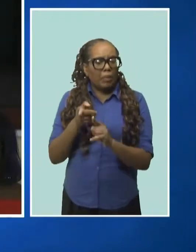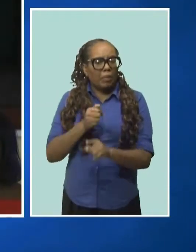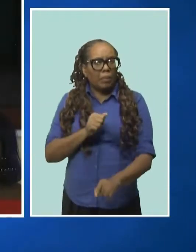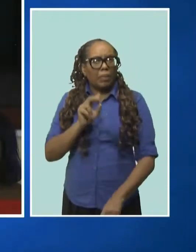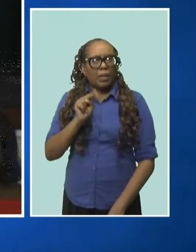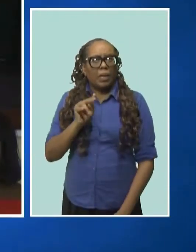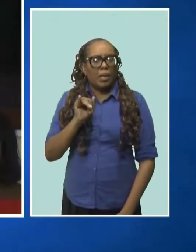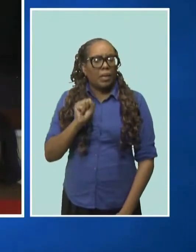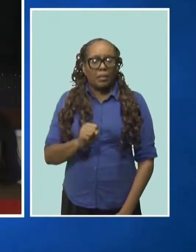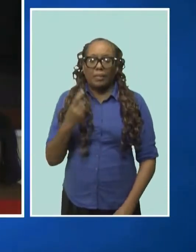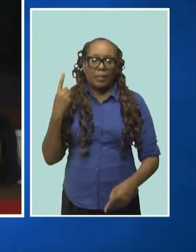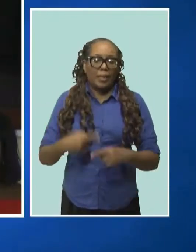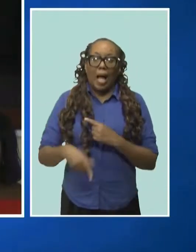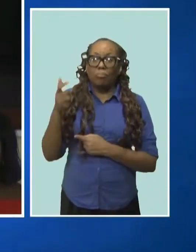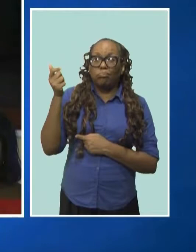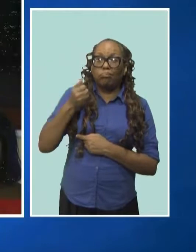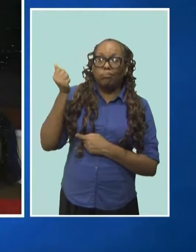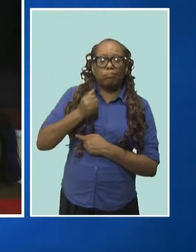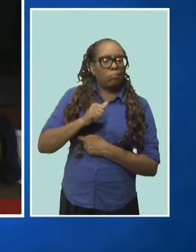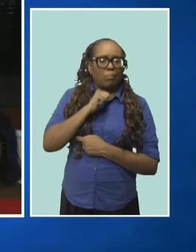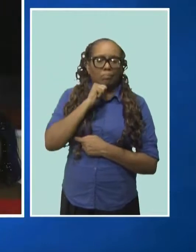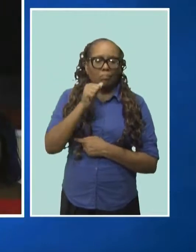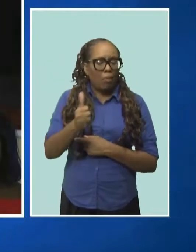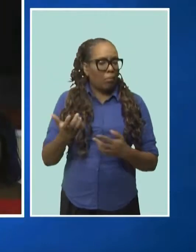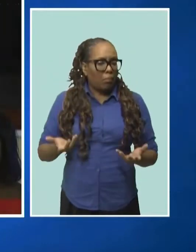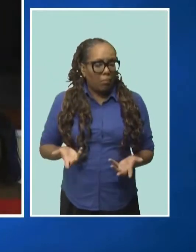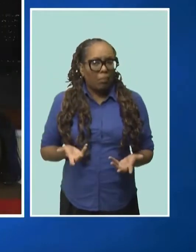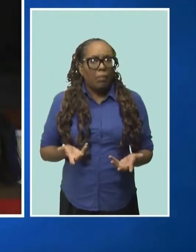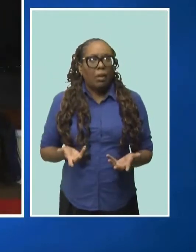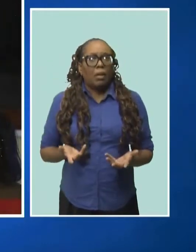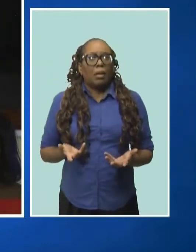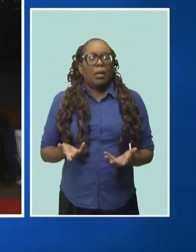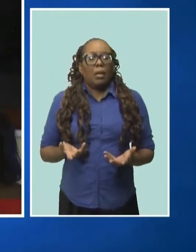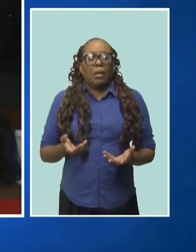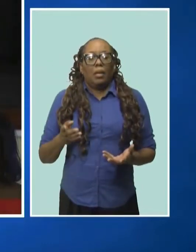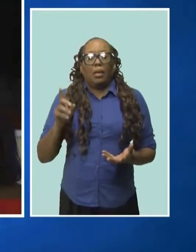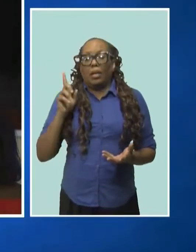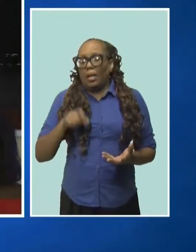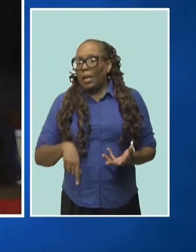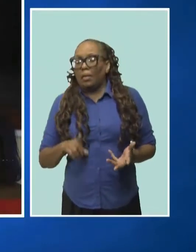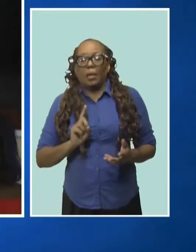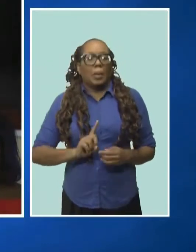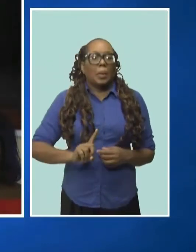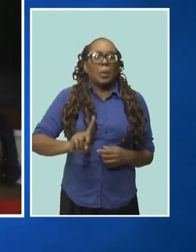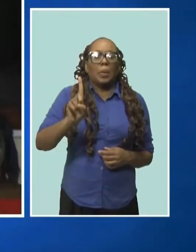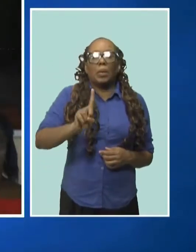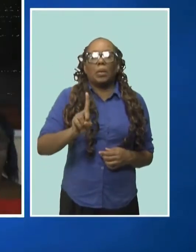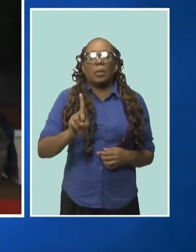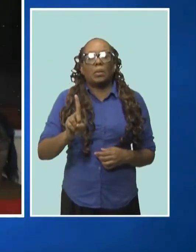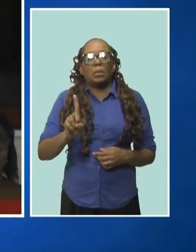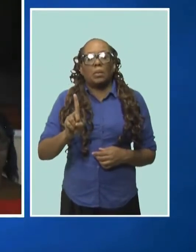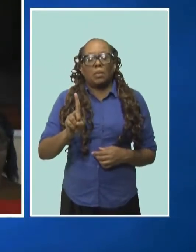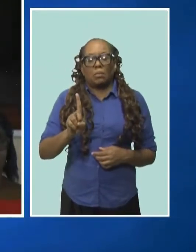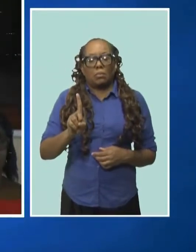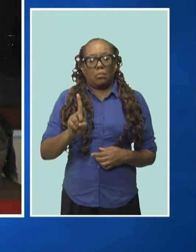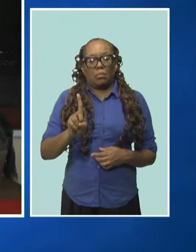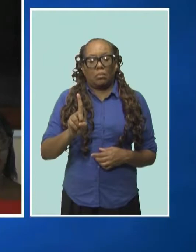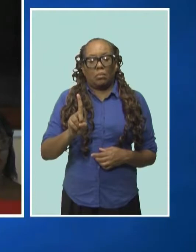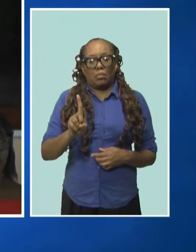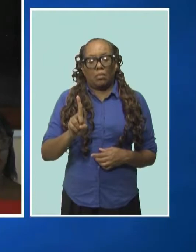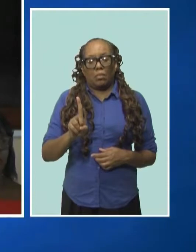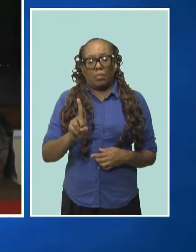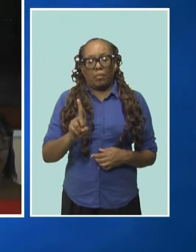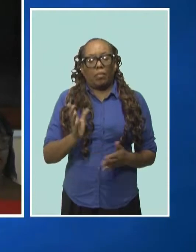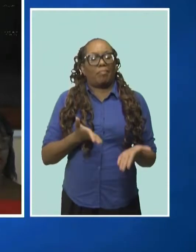or disability benefits from the NIS. You have to go before a tribunal and fight